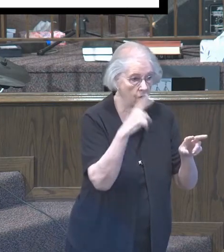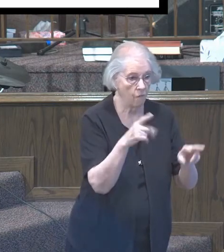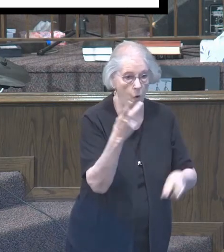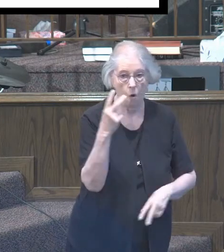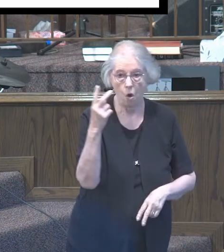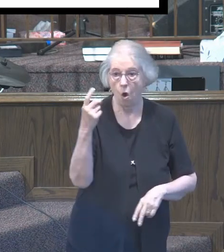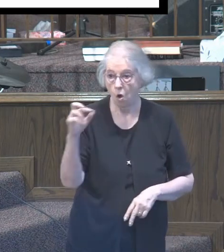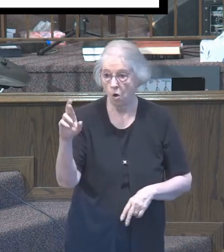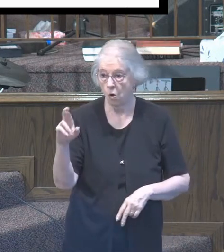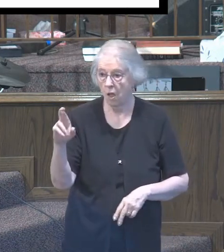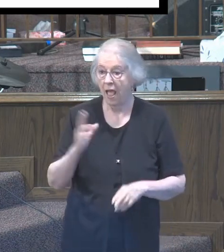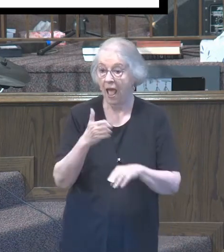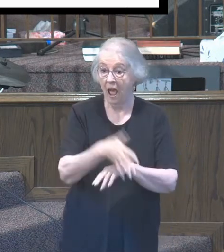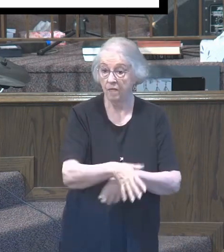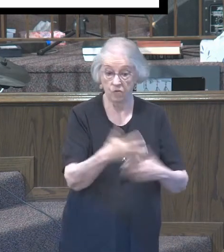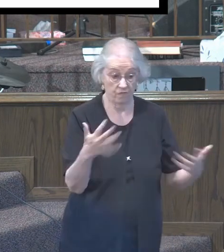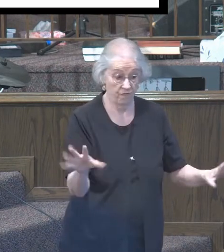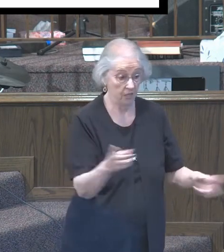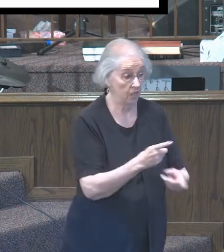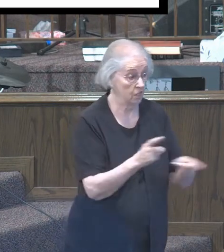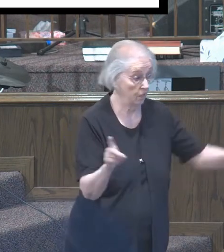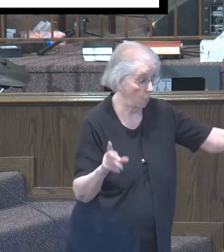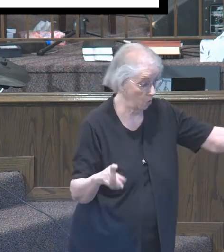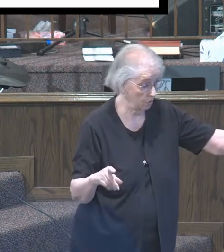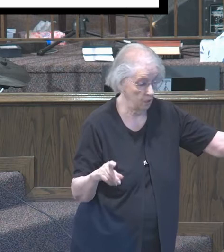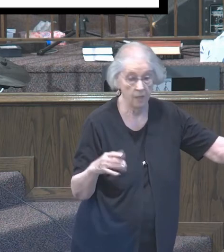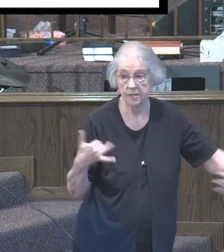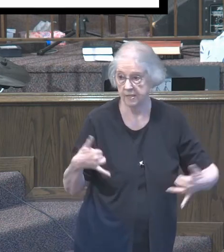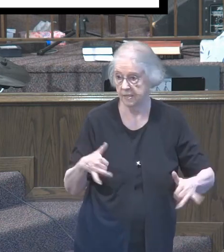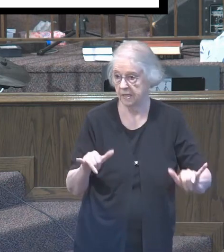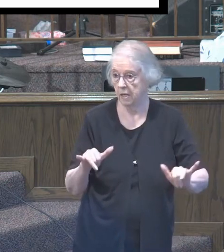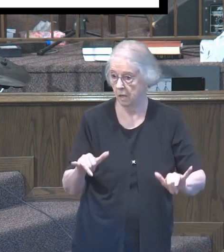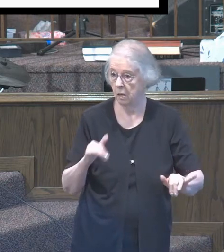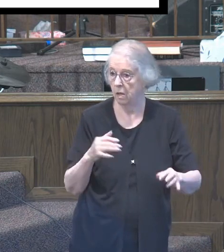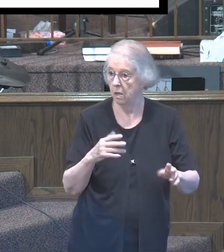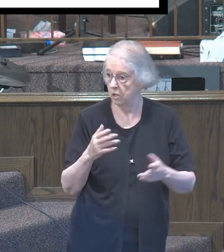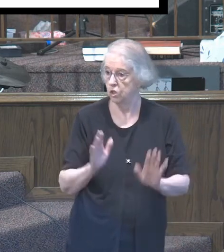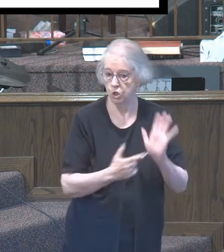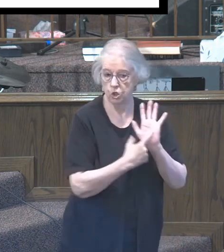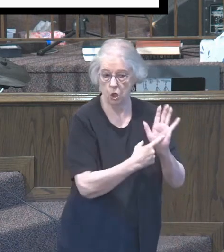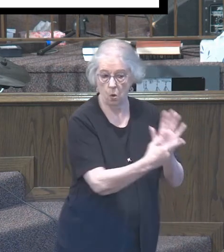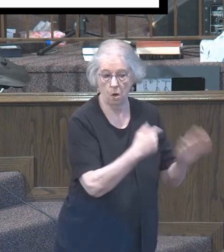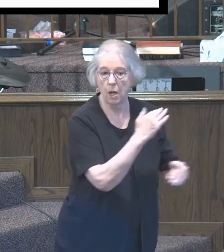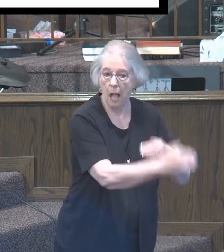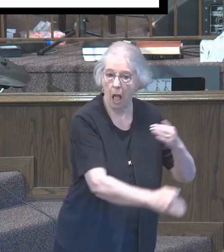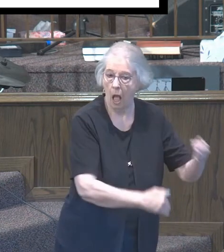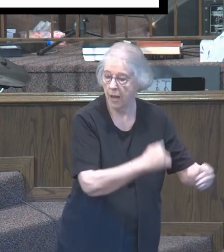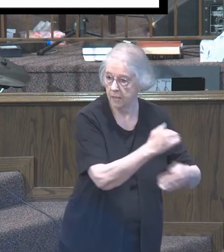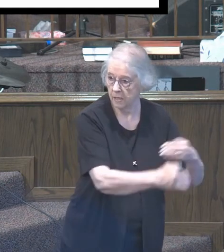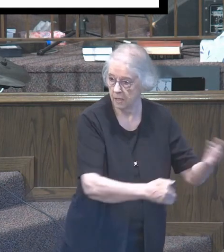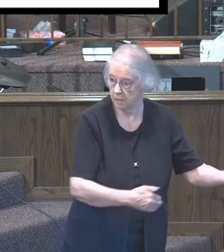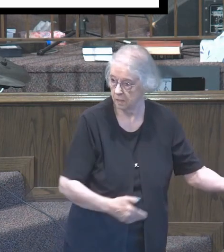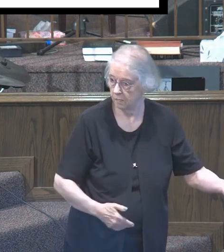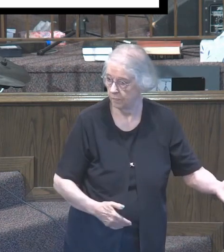made herself that by sexual promiscuity. And if you marry such a divorced adulteress,